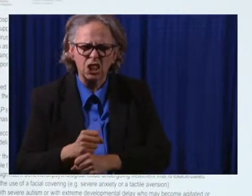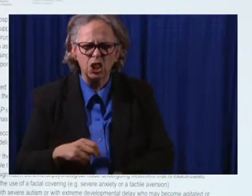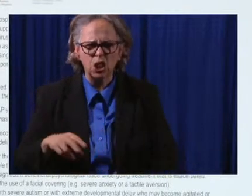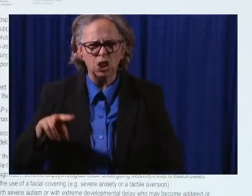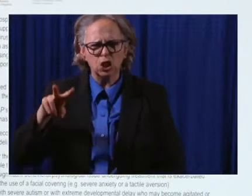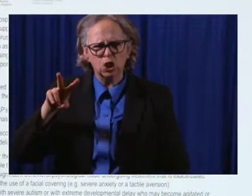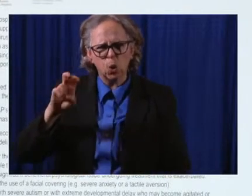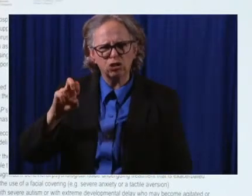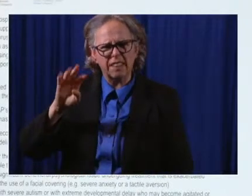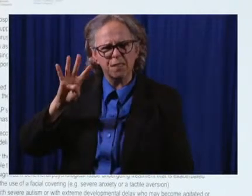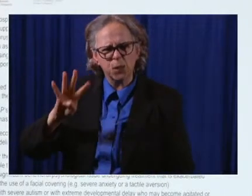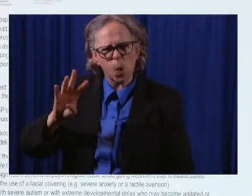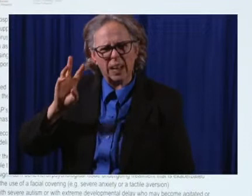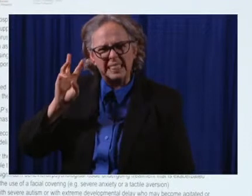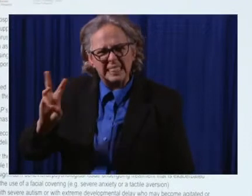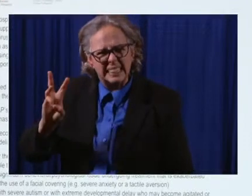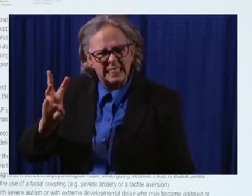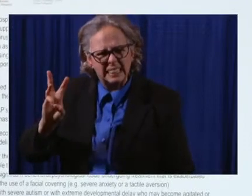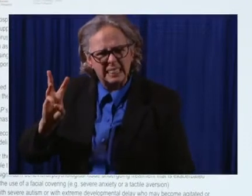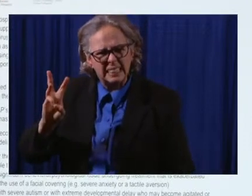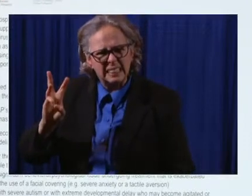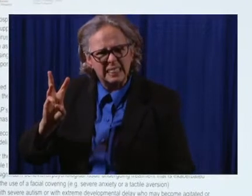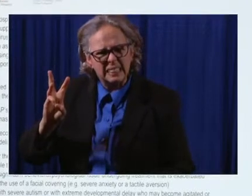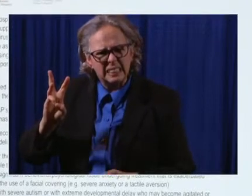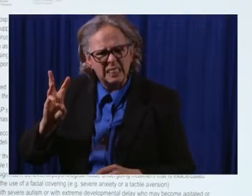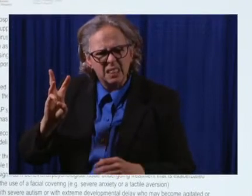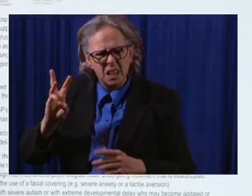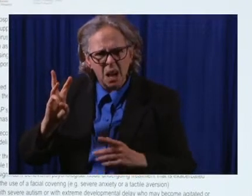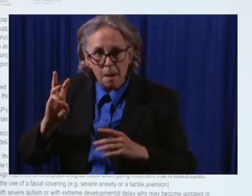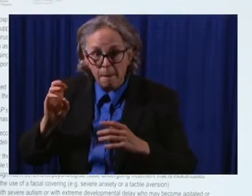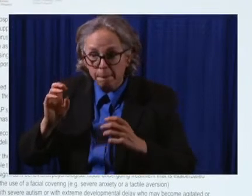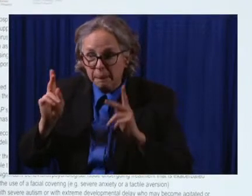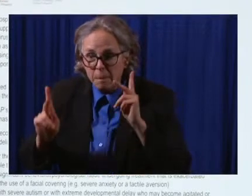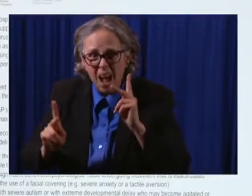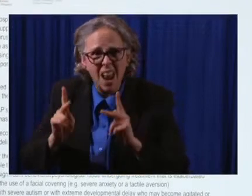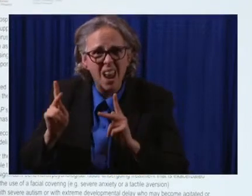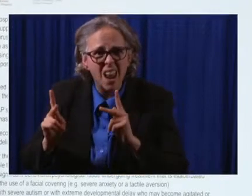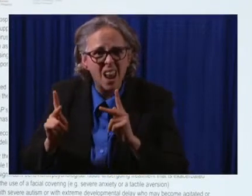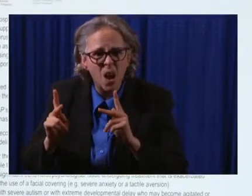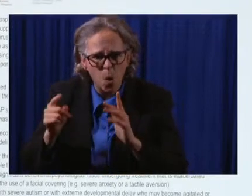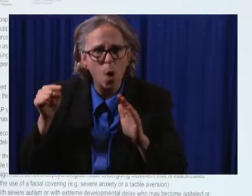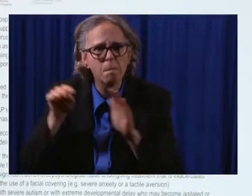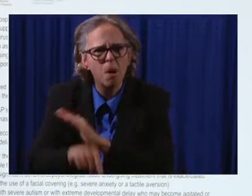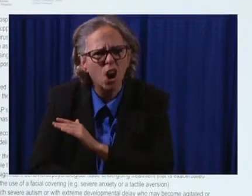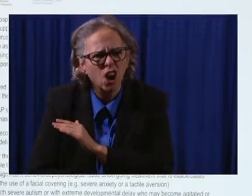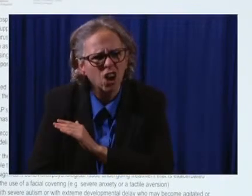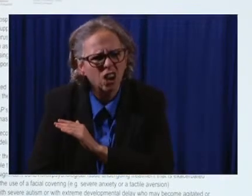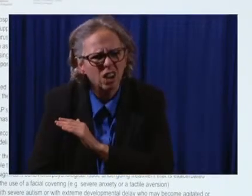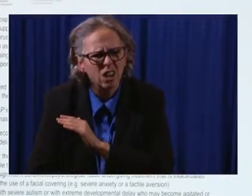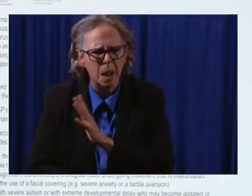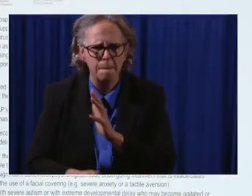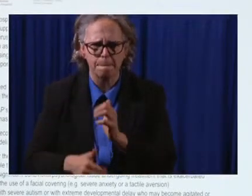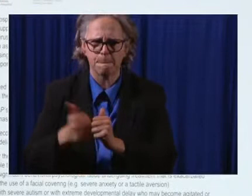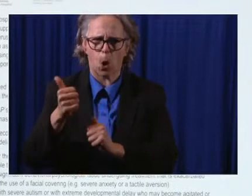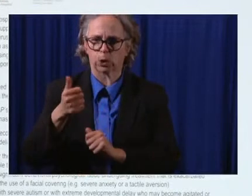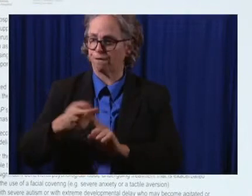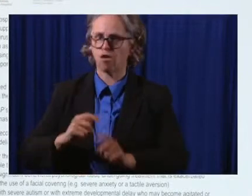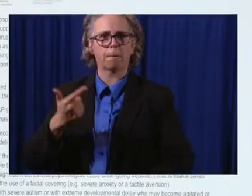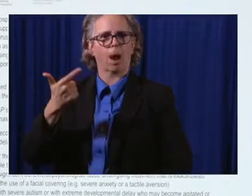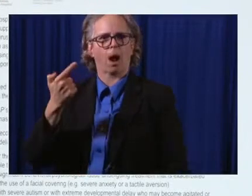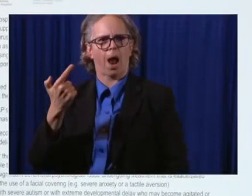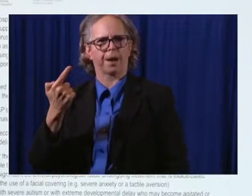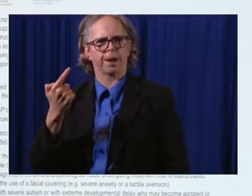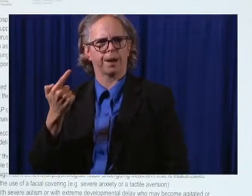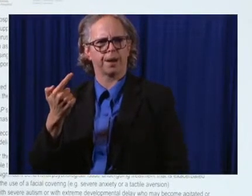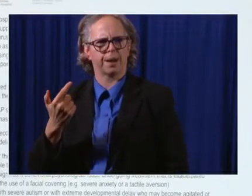246 of our fellow citizens have been murdered, most of them by guns, in our major